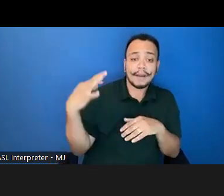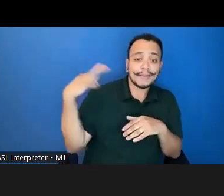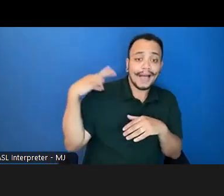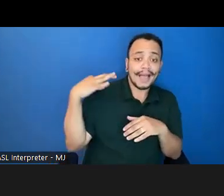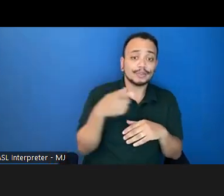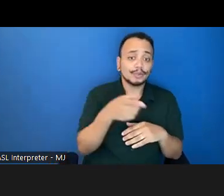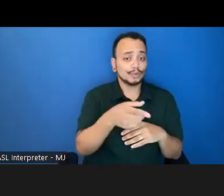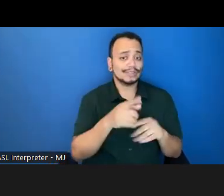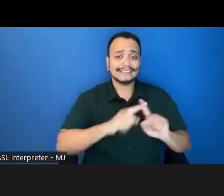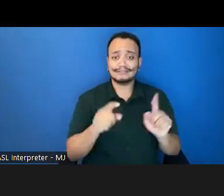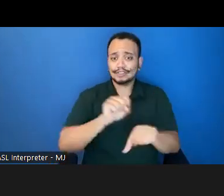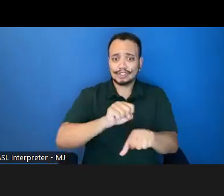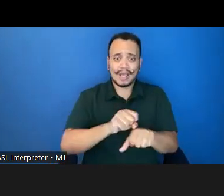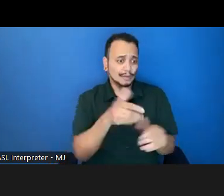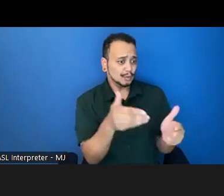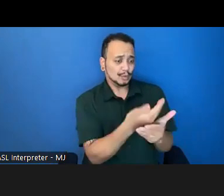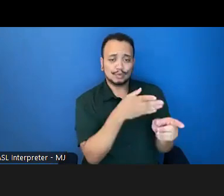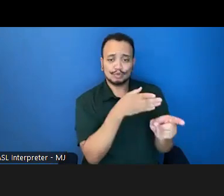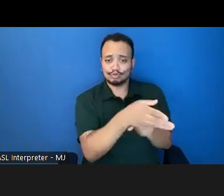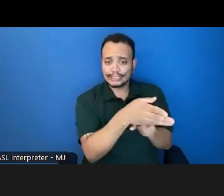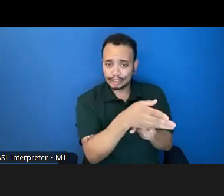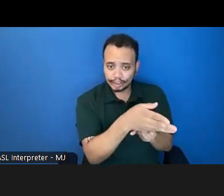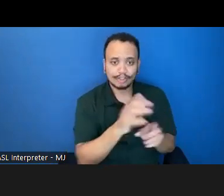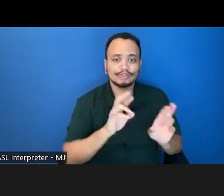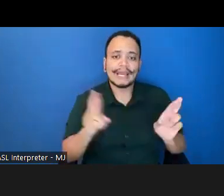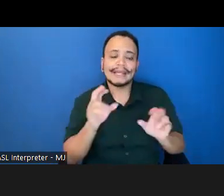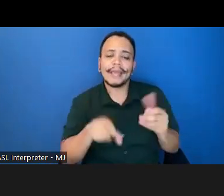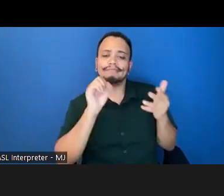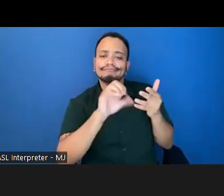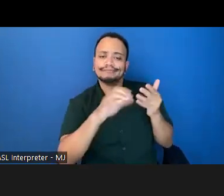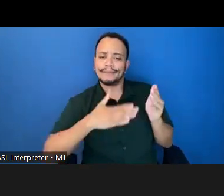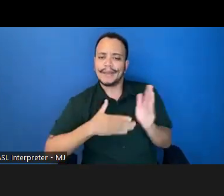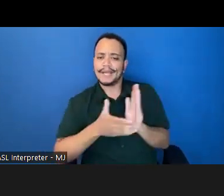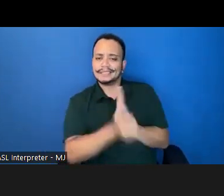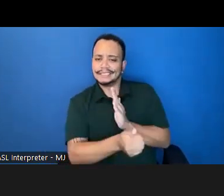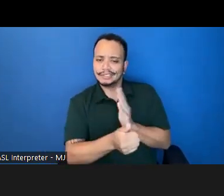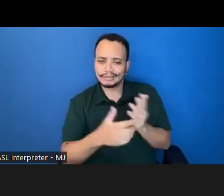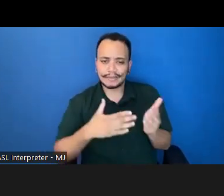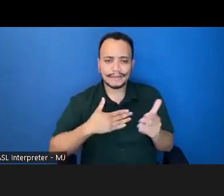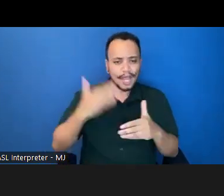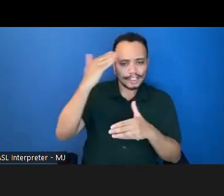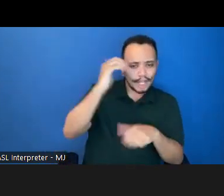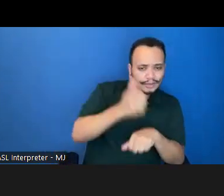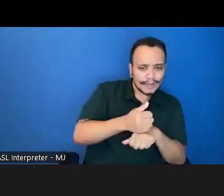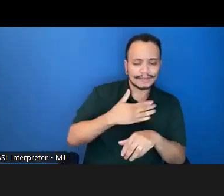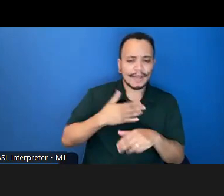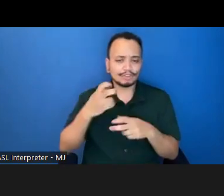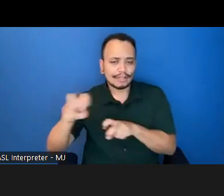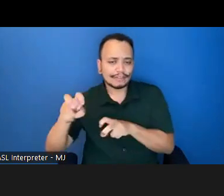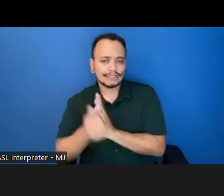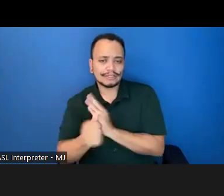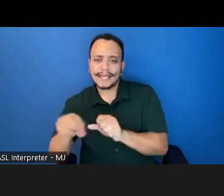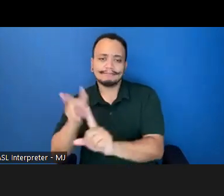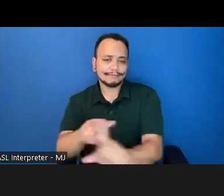different career path or in a different industry. For example, if you've worked for a few years as